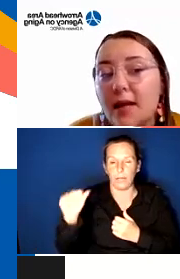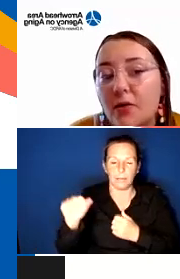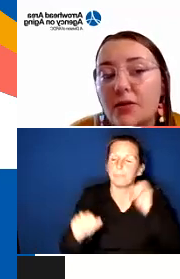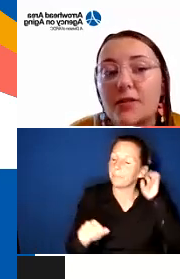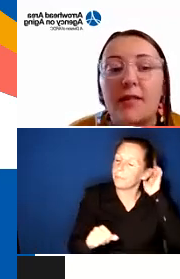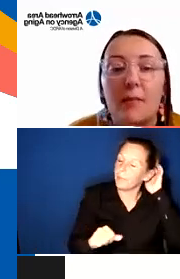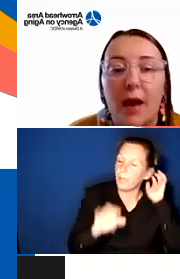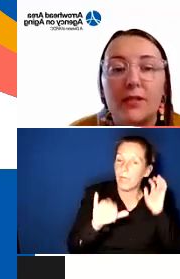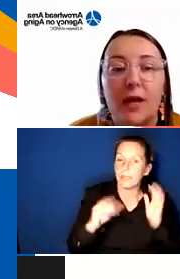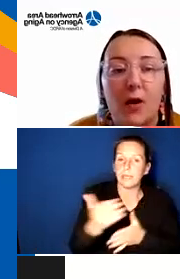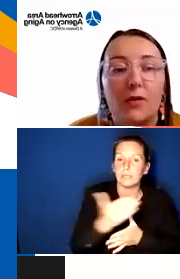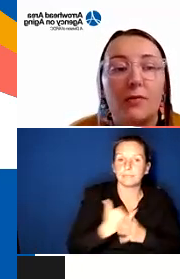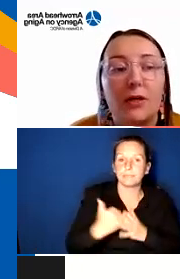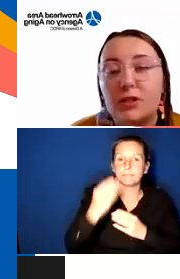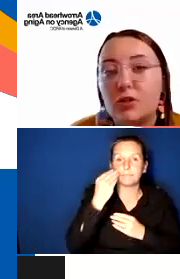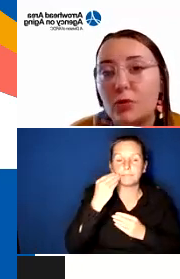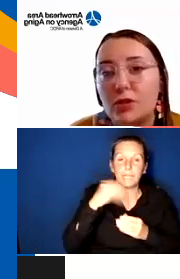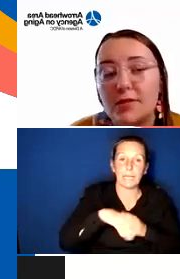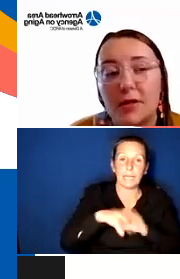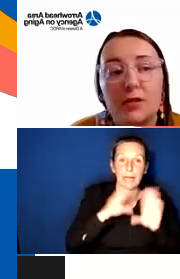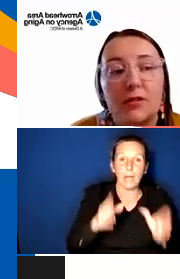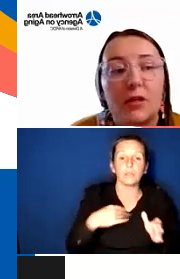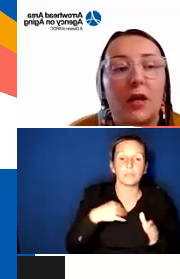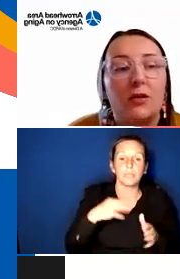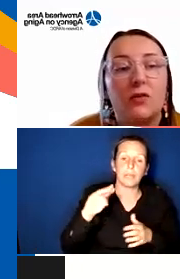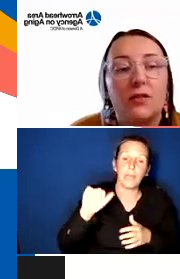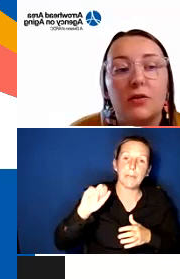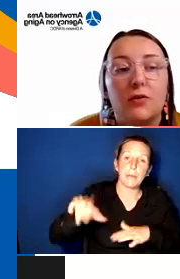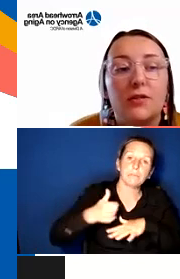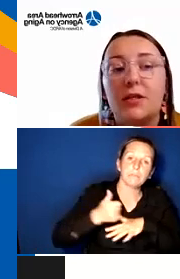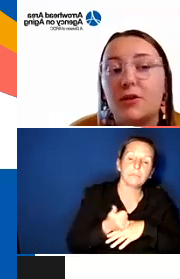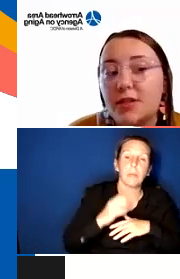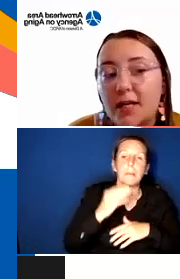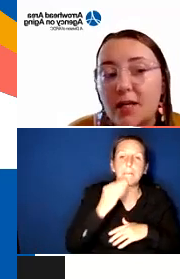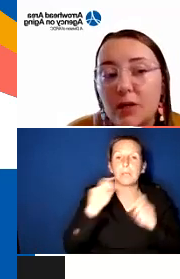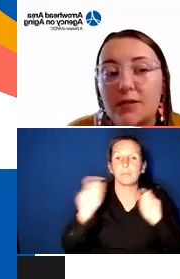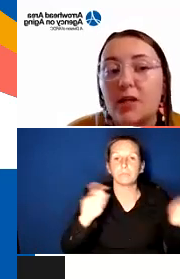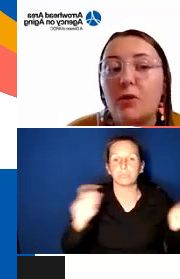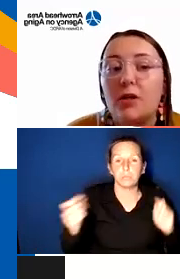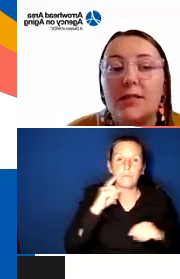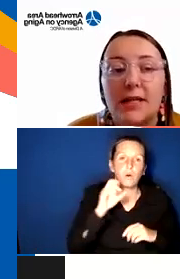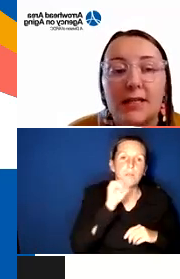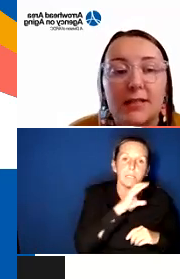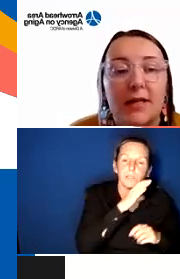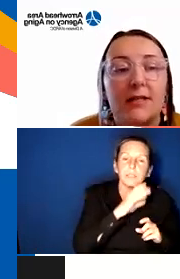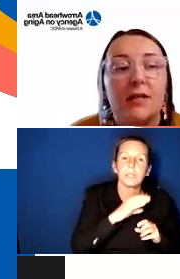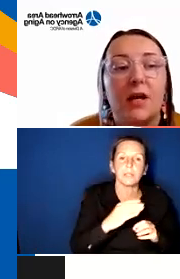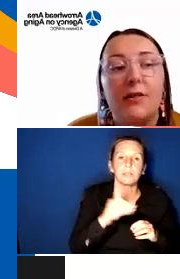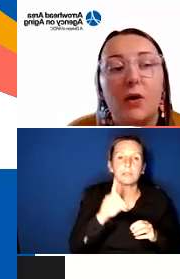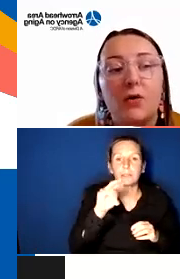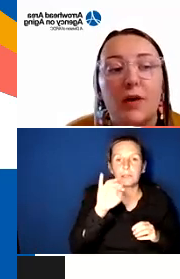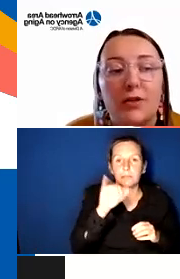collected in-house and they mapped out meal distribution centers. So this includes senior dining meals at community dining